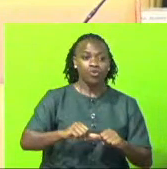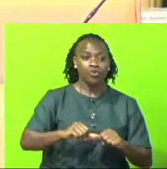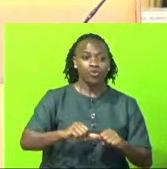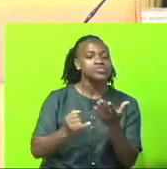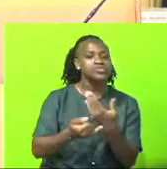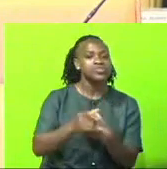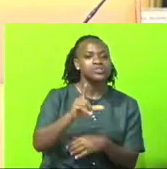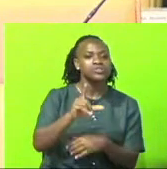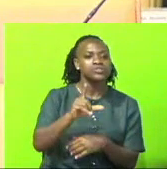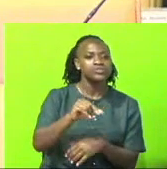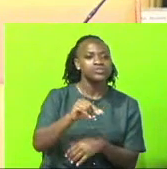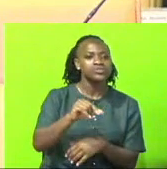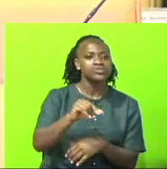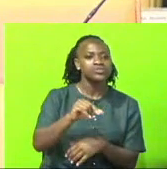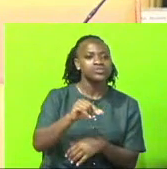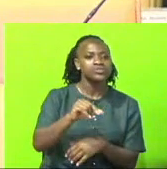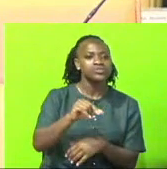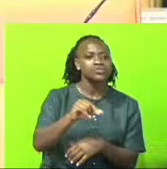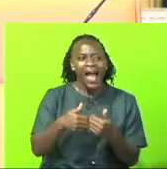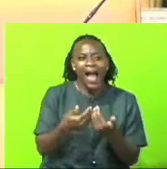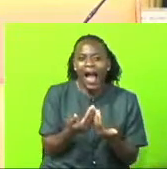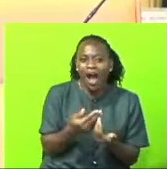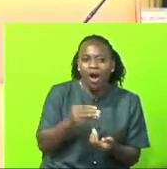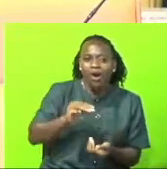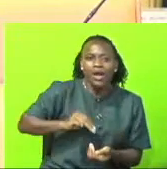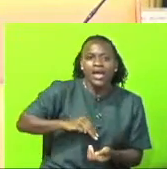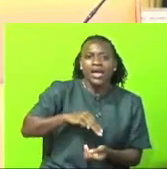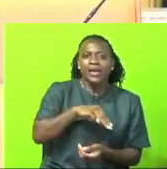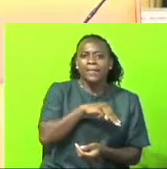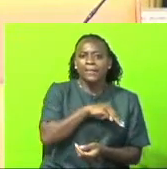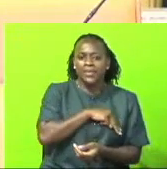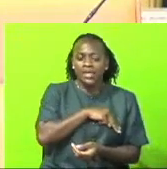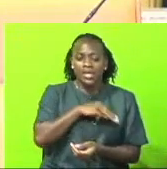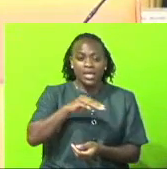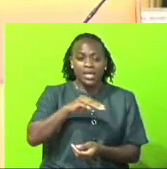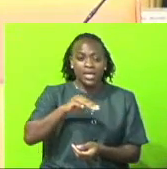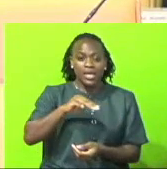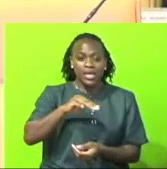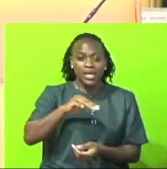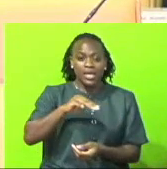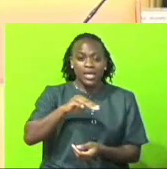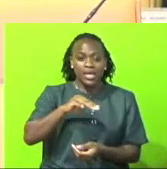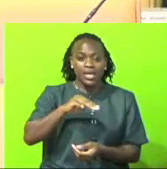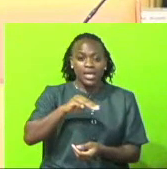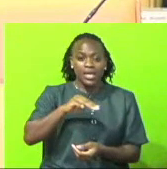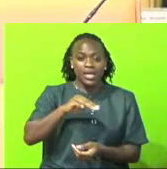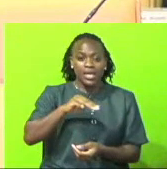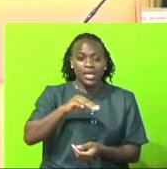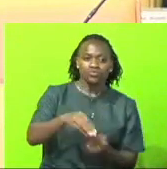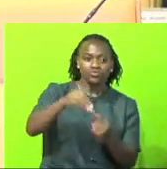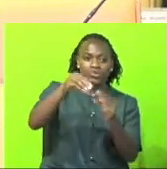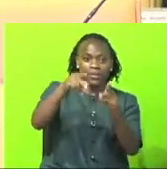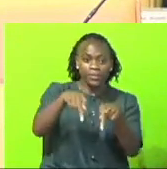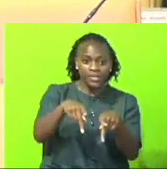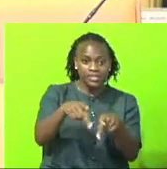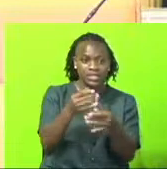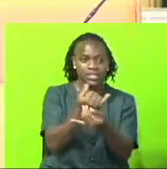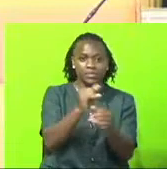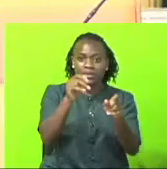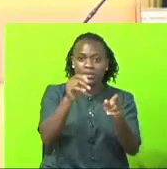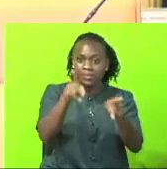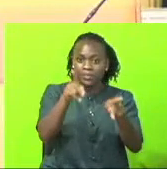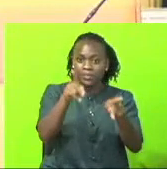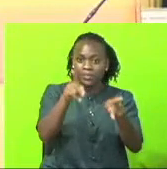MP operate both as an elected independent MP and at the same time an MPP